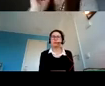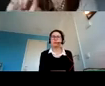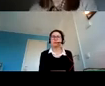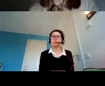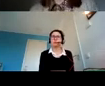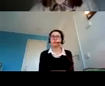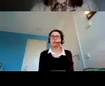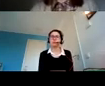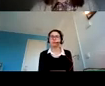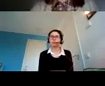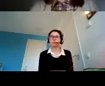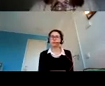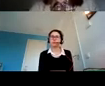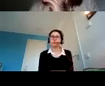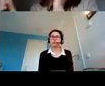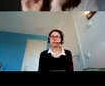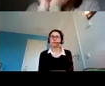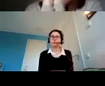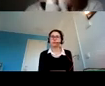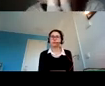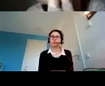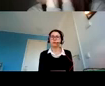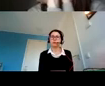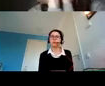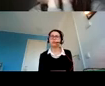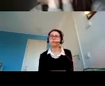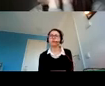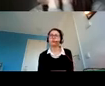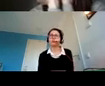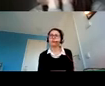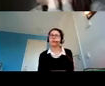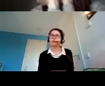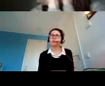specifically designed to prevent the commission of crimes.